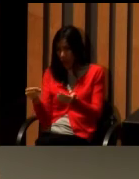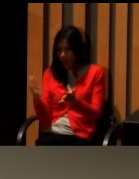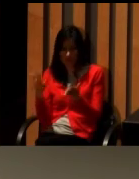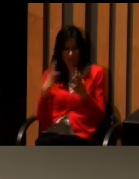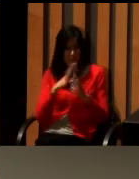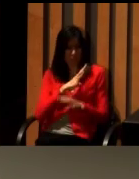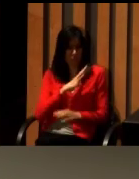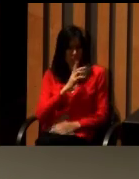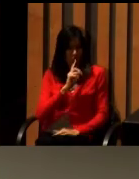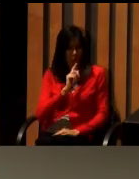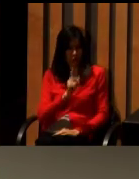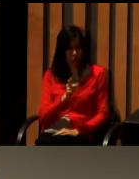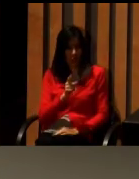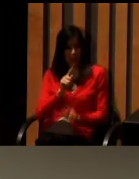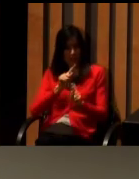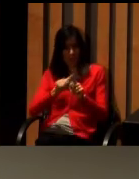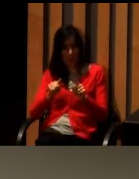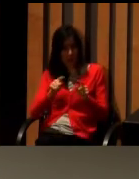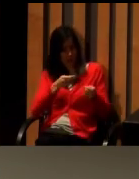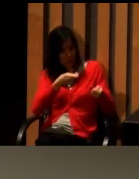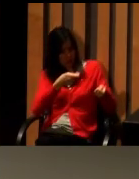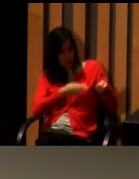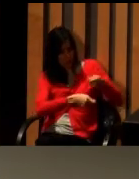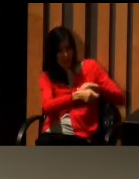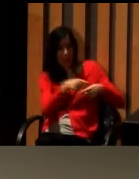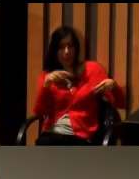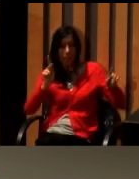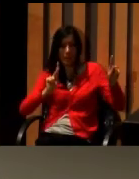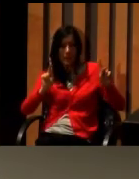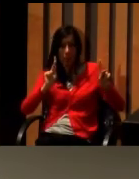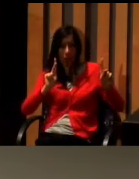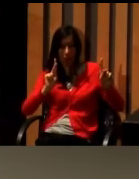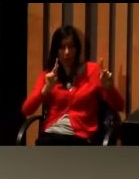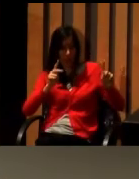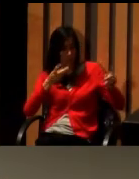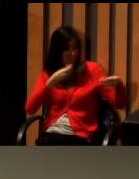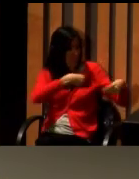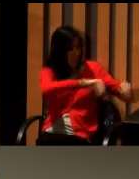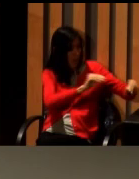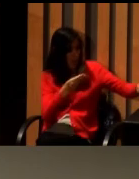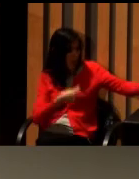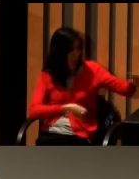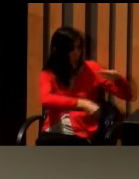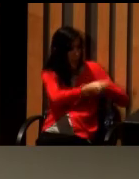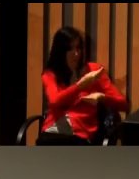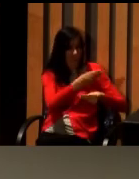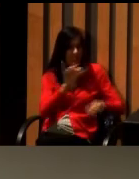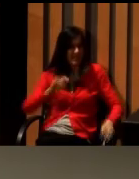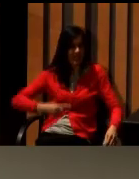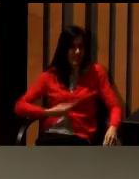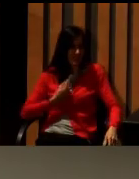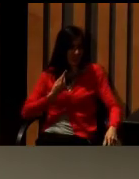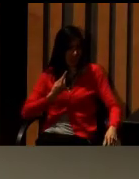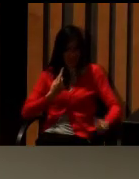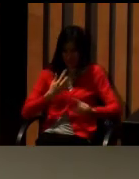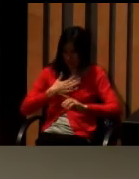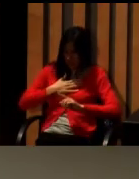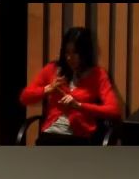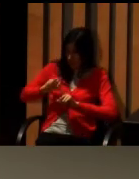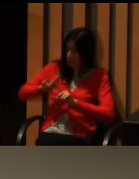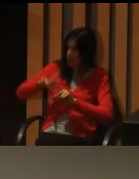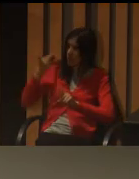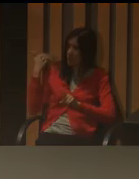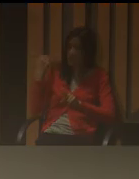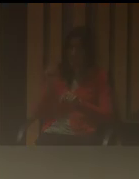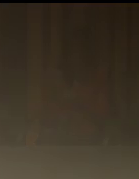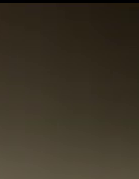able to trade another human being or to sell another human being is offensive to me coming out of the history that I come out of.